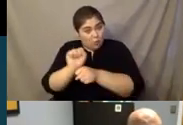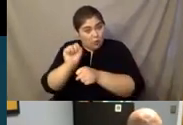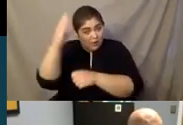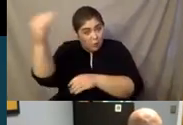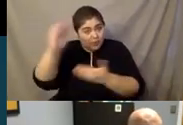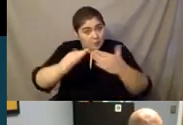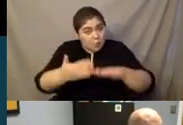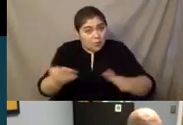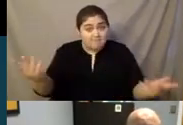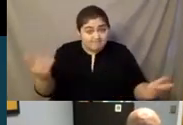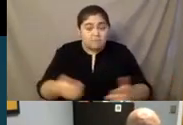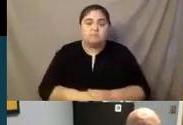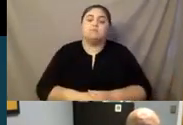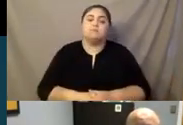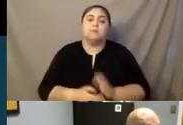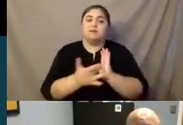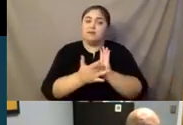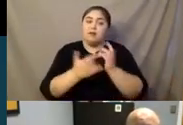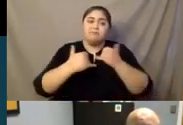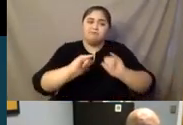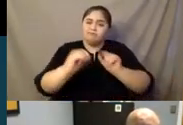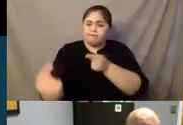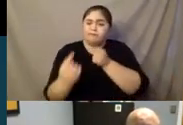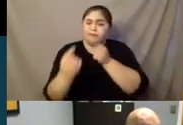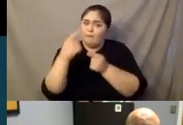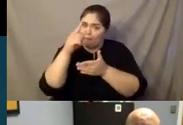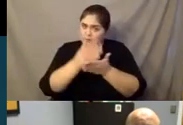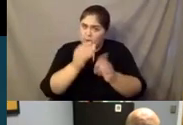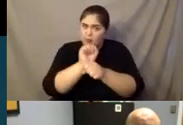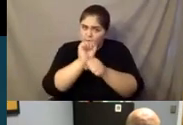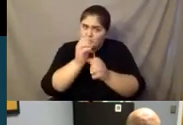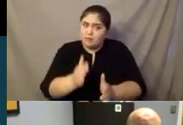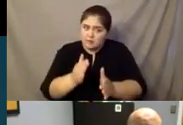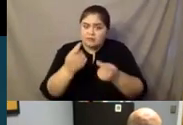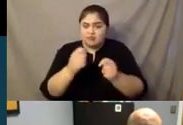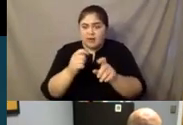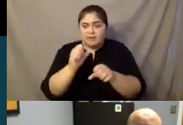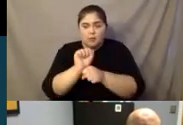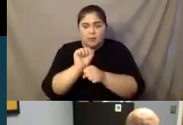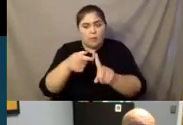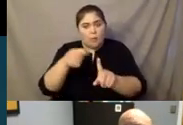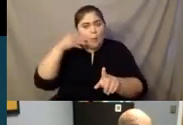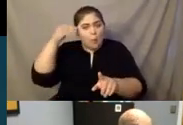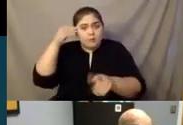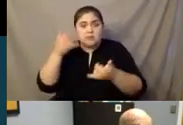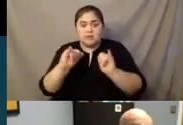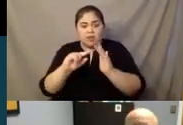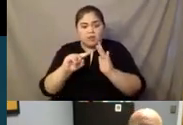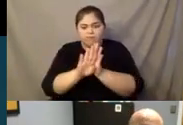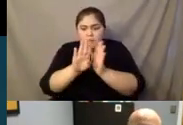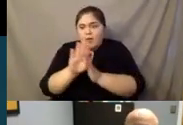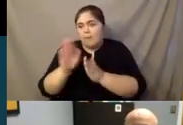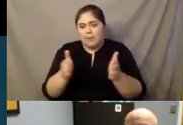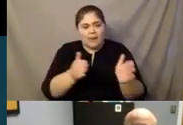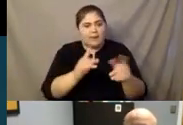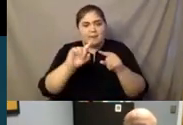Again, technology has still been a struggle for some of our workers in getting them to work remotely. We're still developing plans on when they're coming back, how